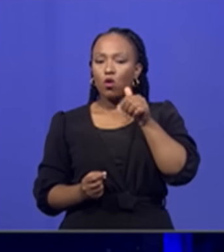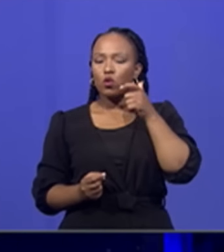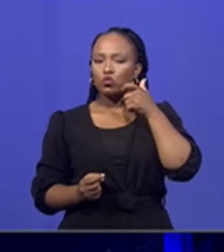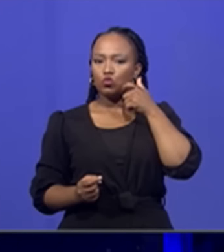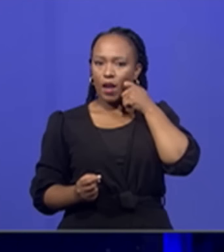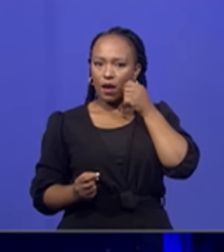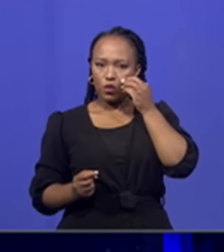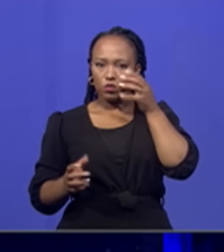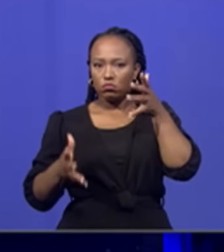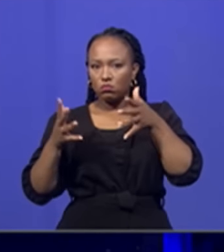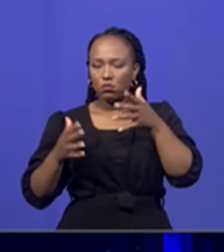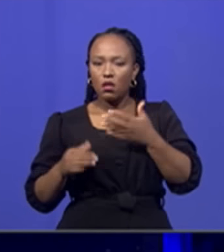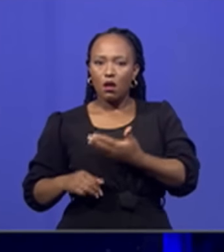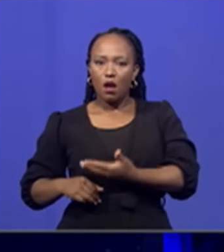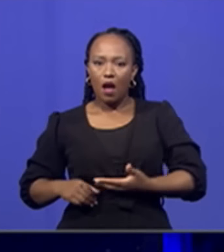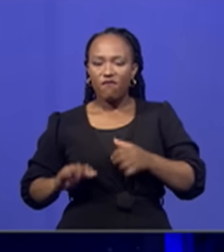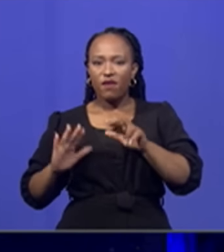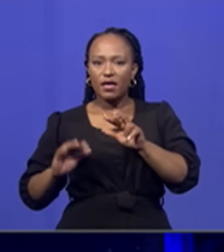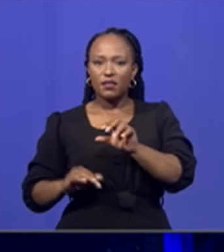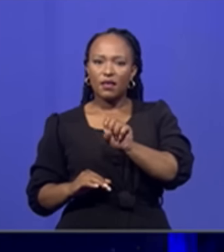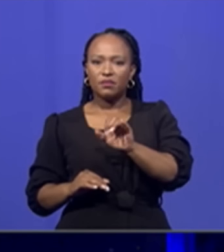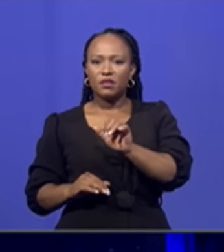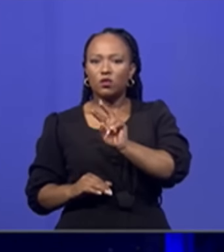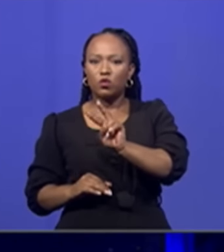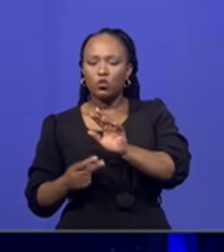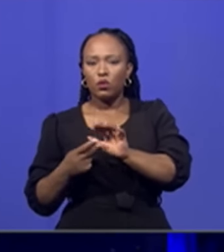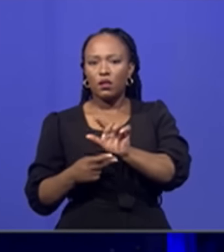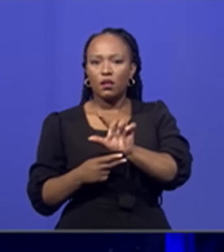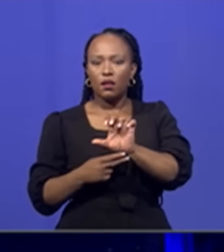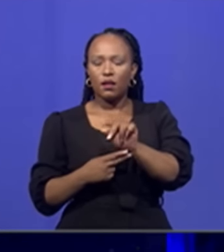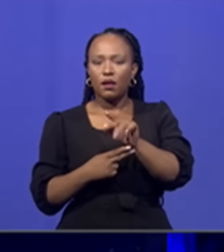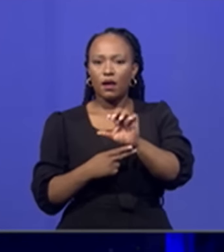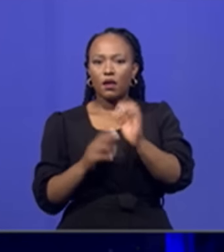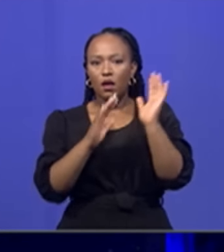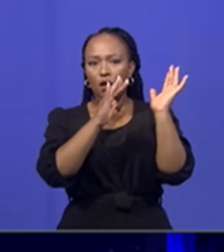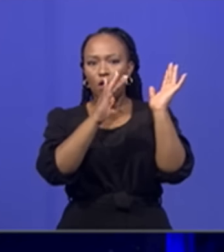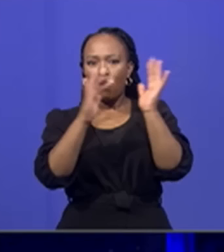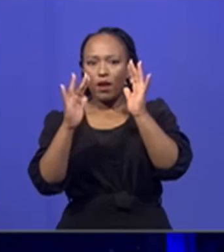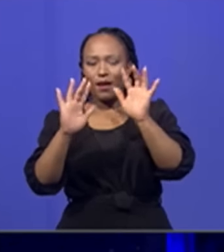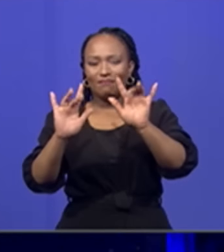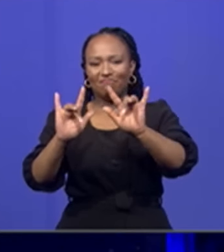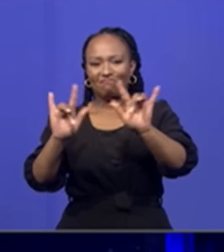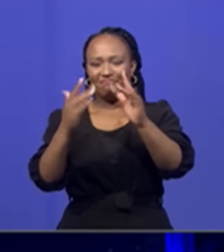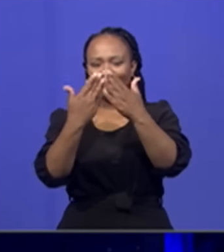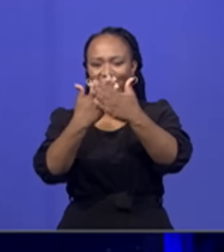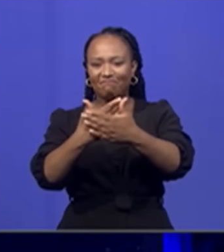teng ho neletsa tsona kwano SABC 2 le SABC le hae bule bua latela fonaneng.